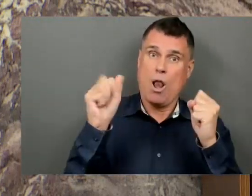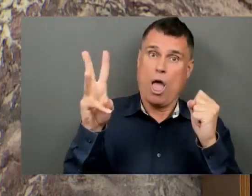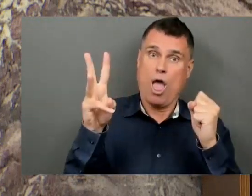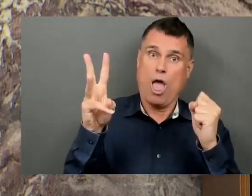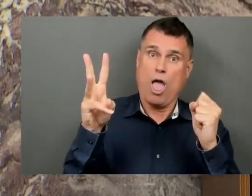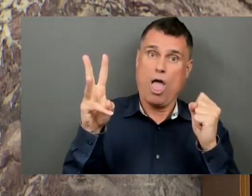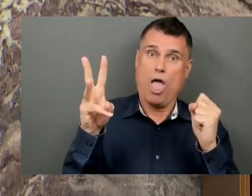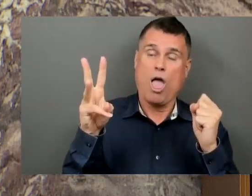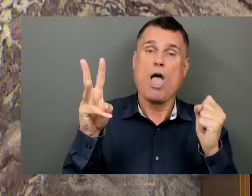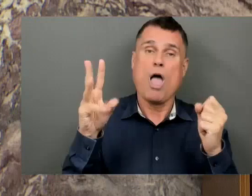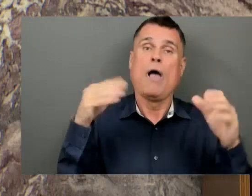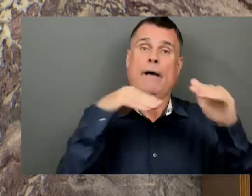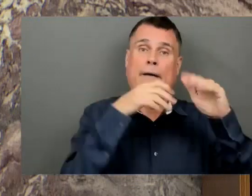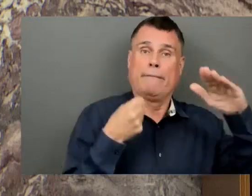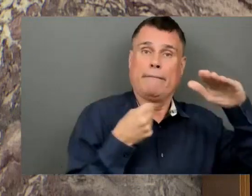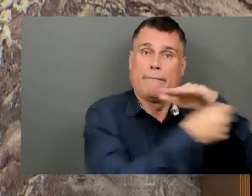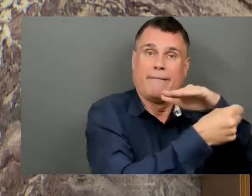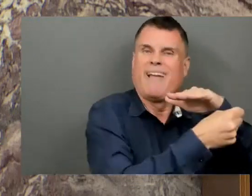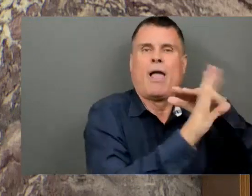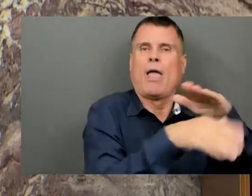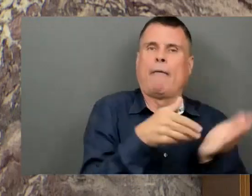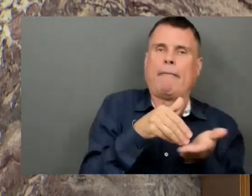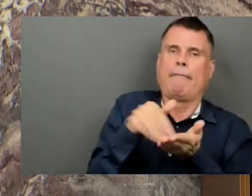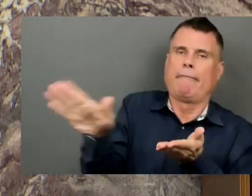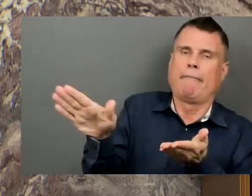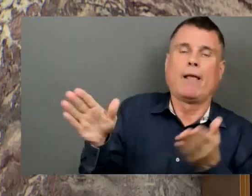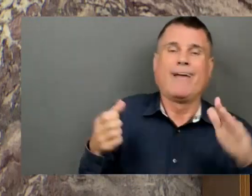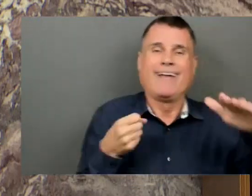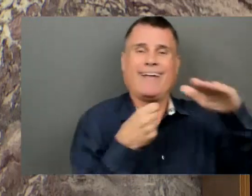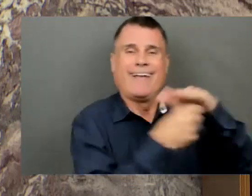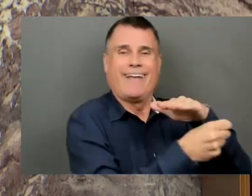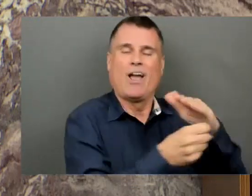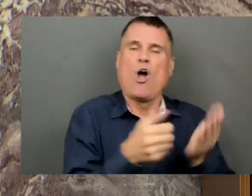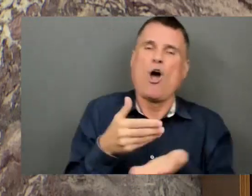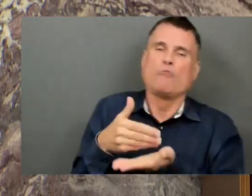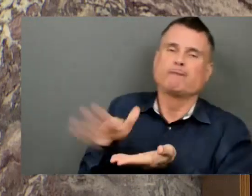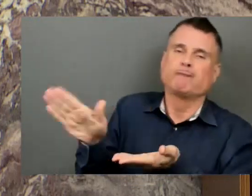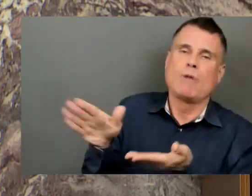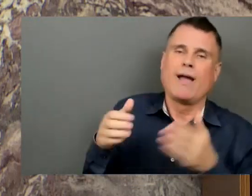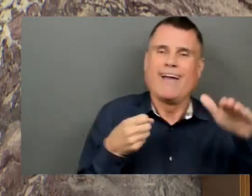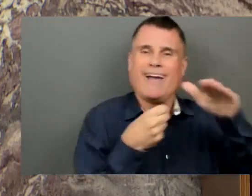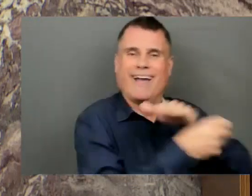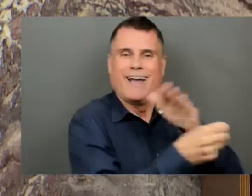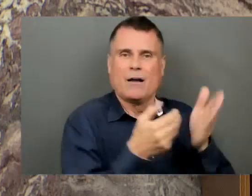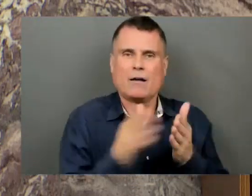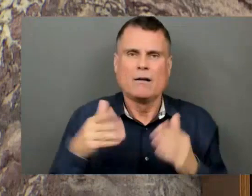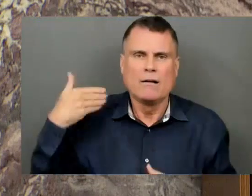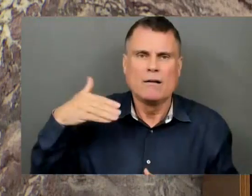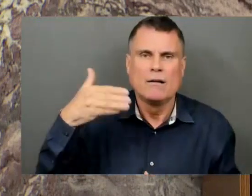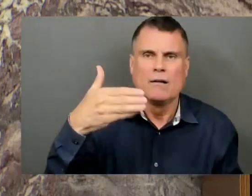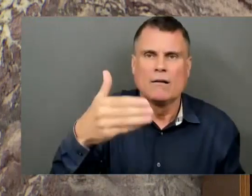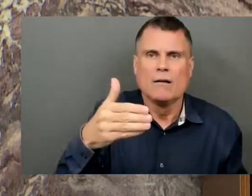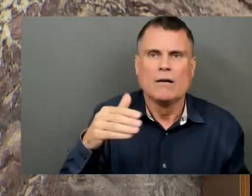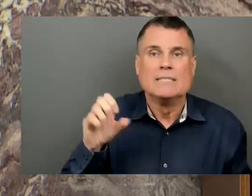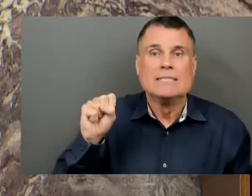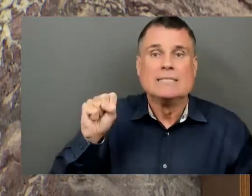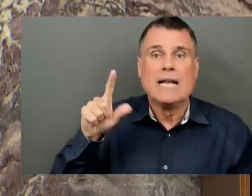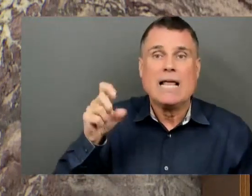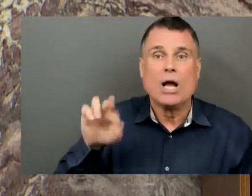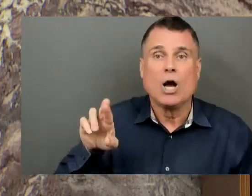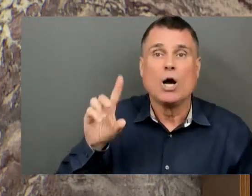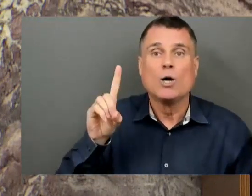without warning is a complete violation of trust between this